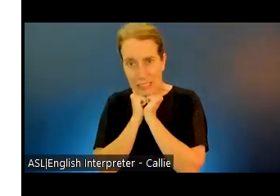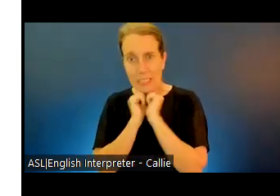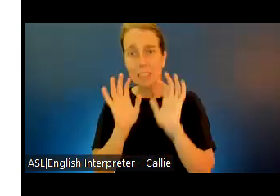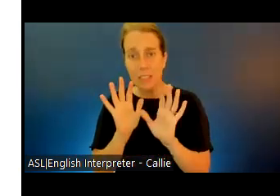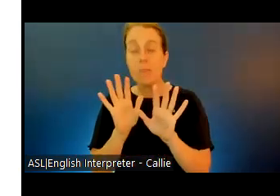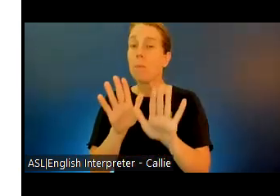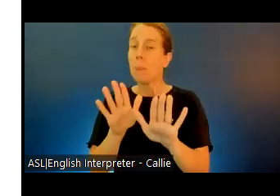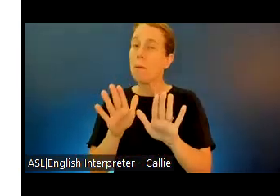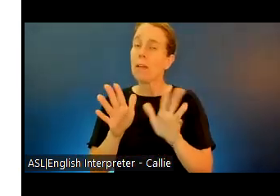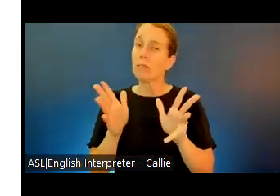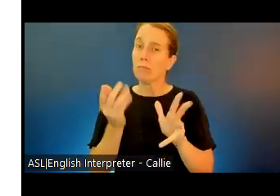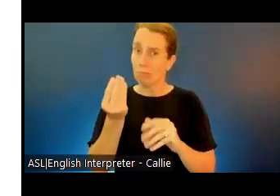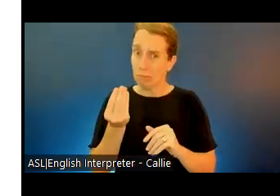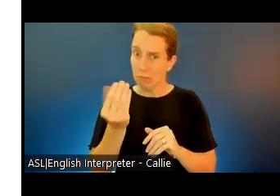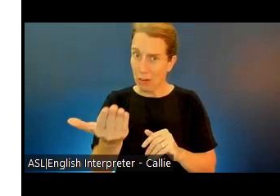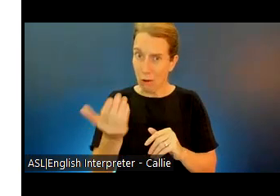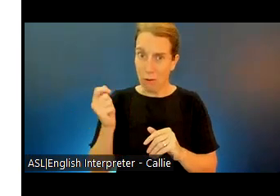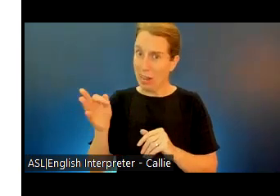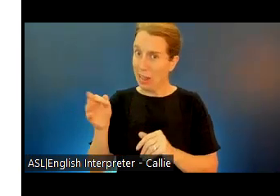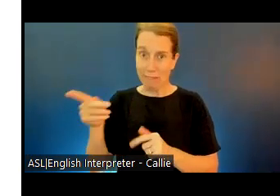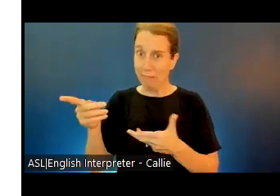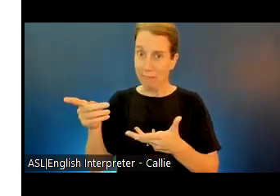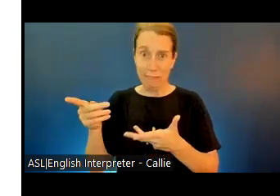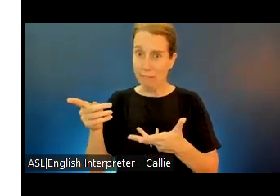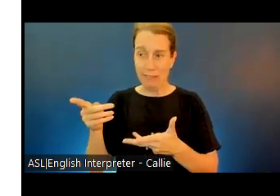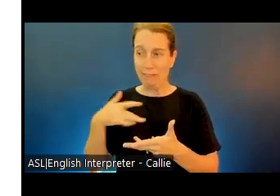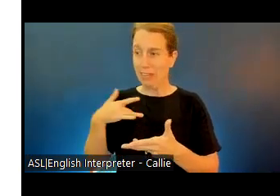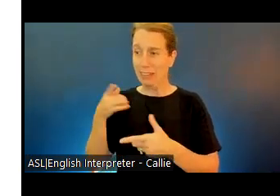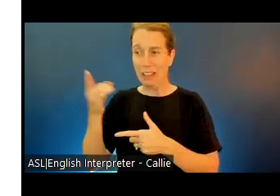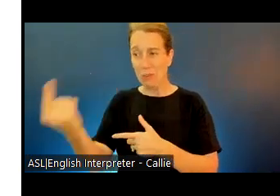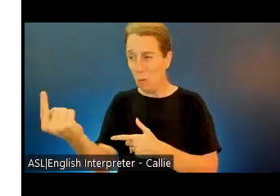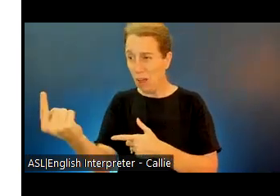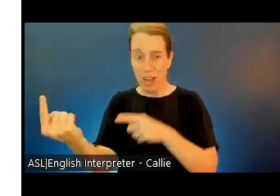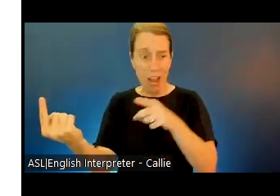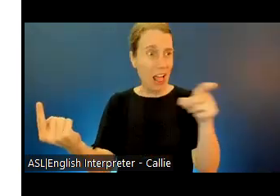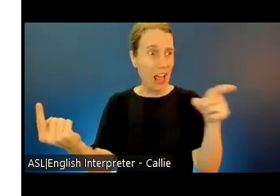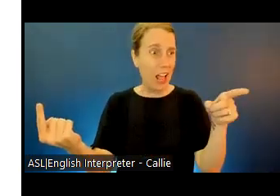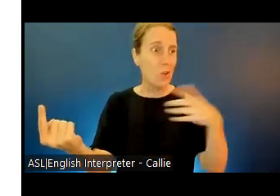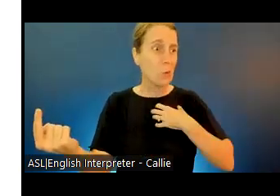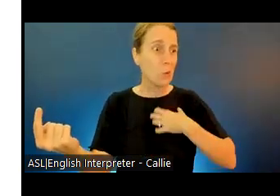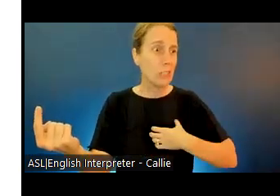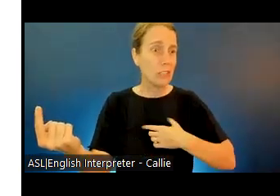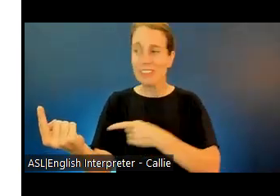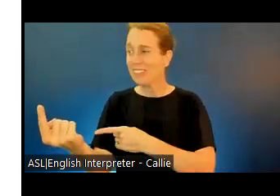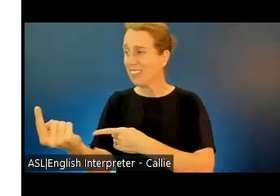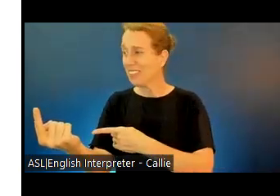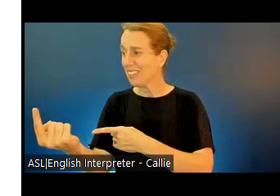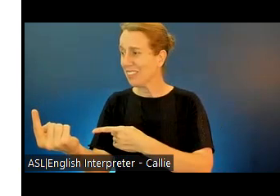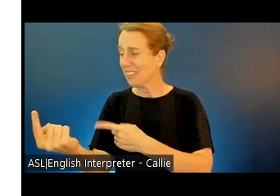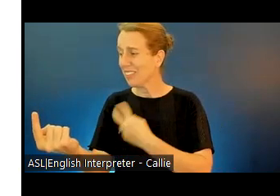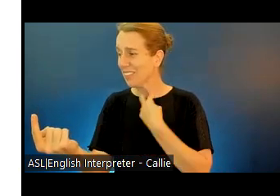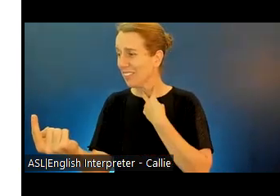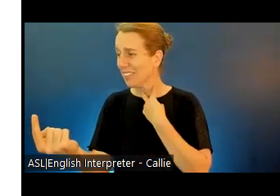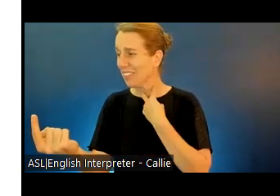to remember that you can decline services if you are not comfortable. And there may be a really justifiable good reason to